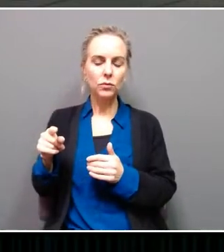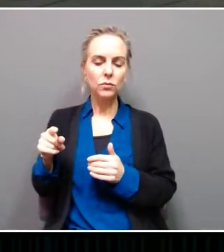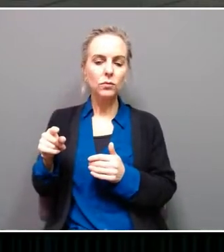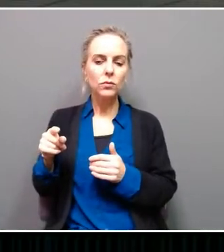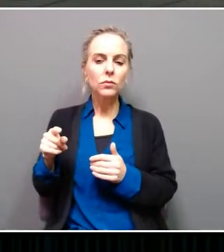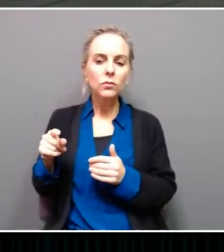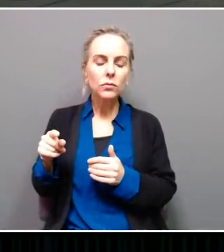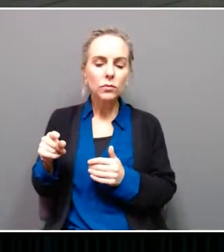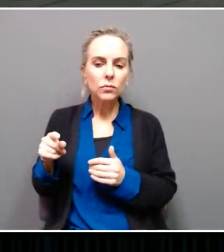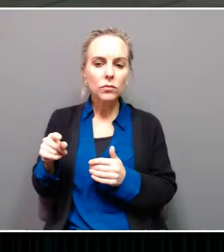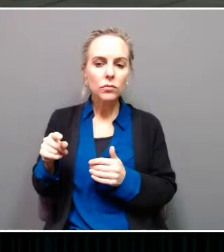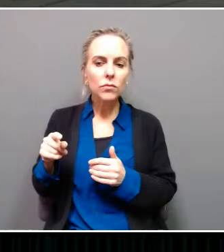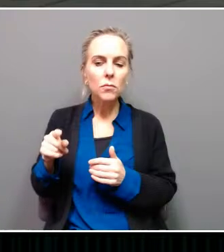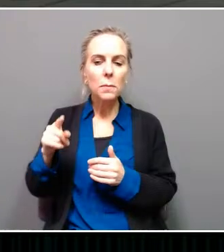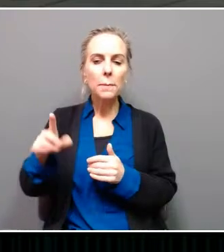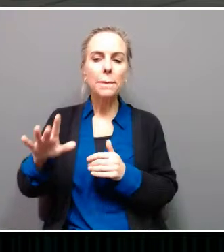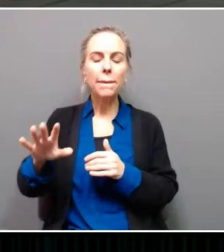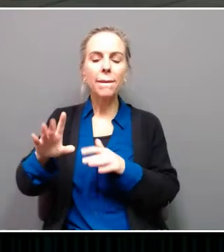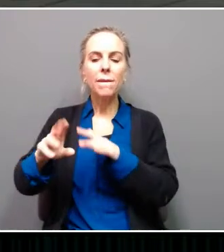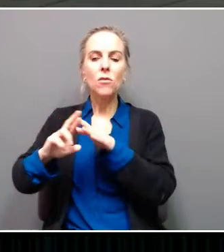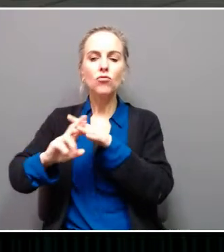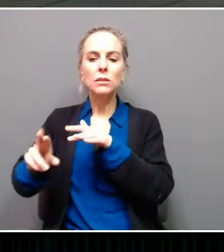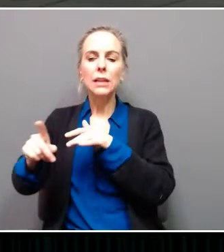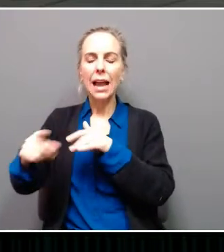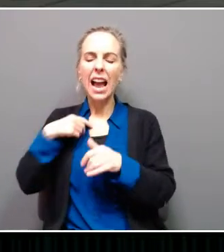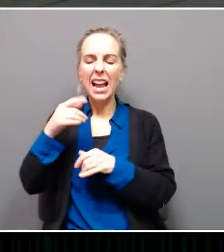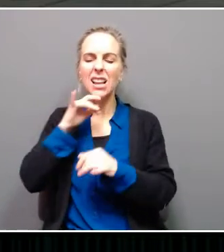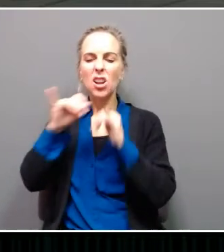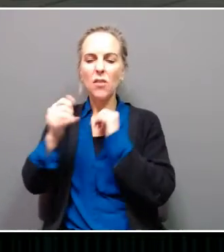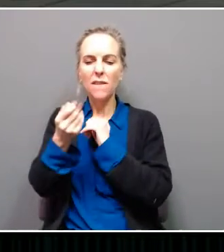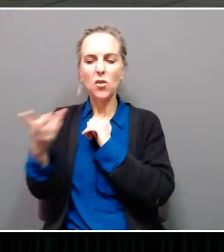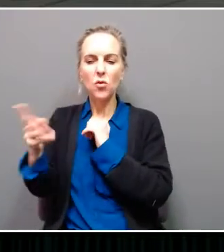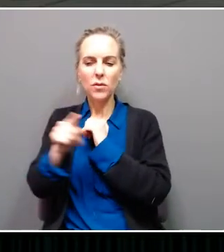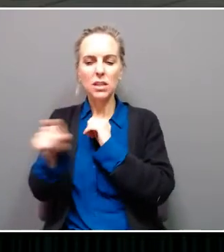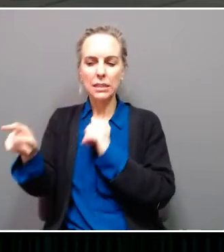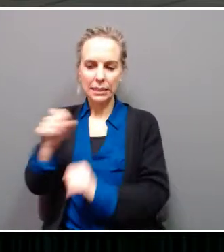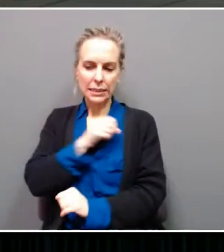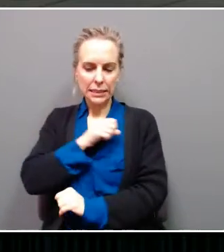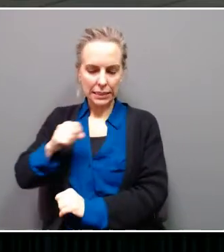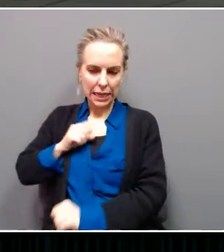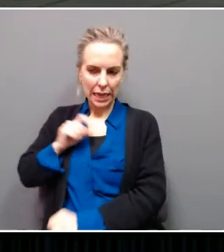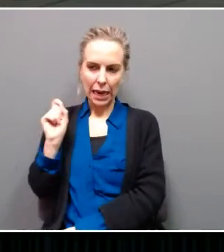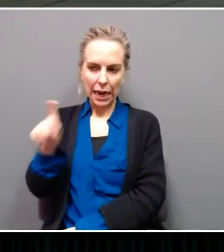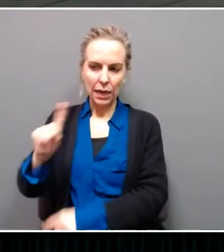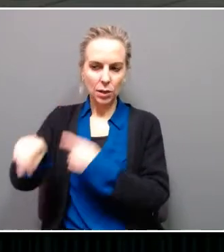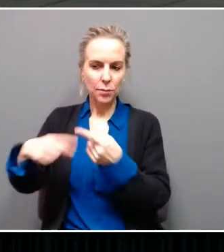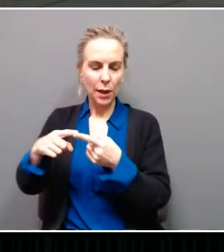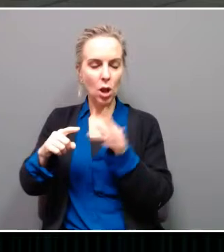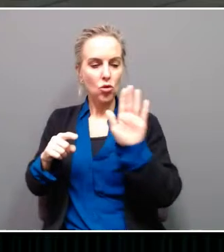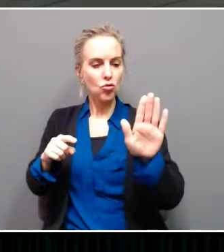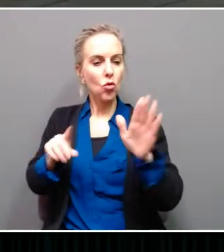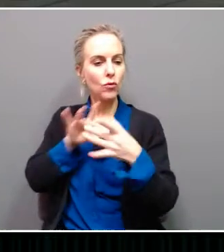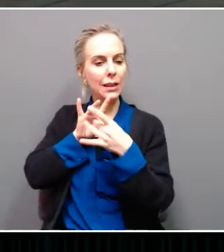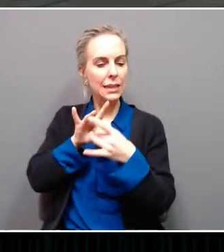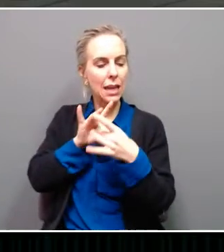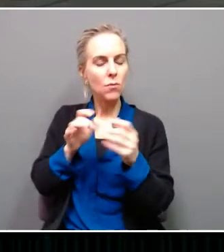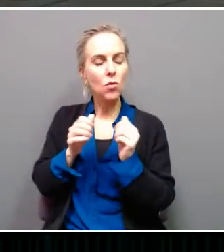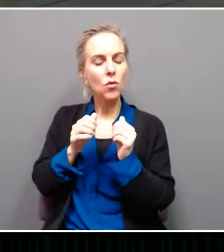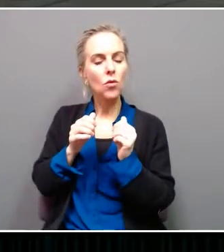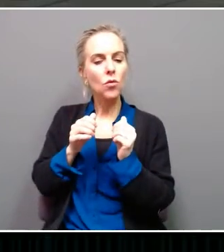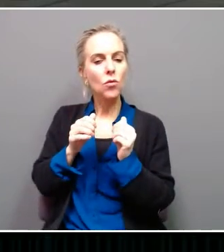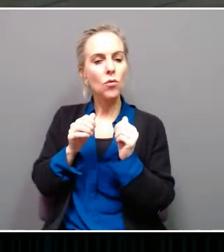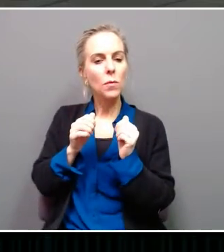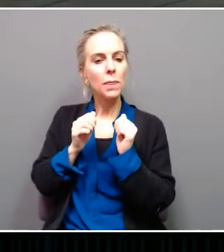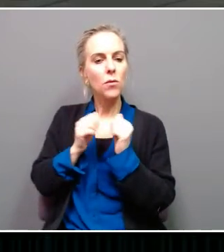their retreat. I interviewed two of the senators, and I asked them about your relationship with the